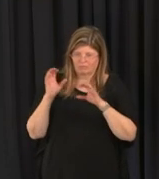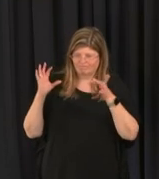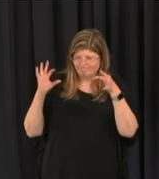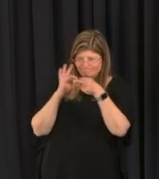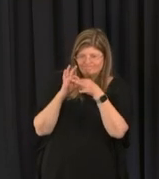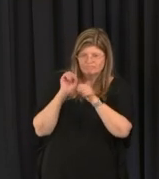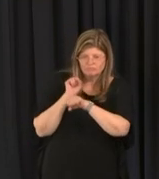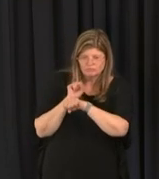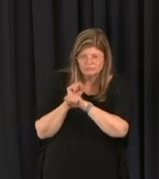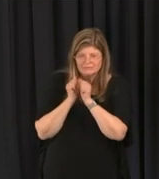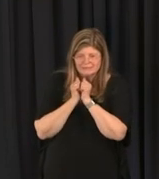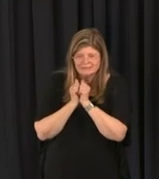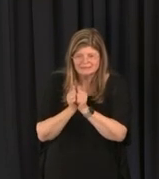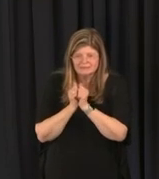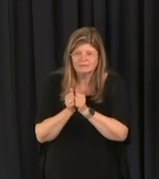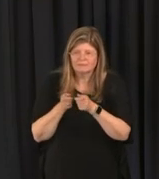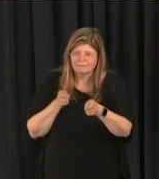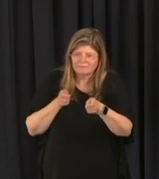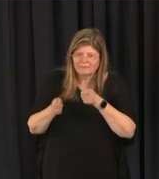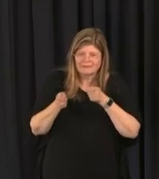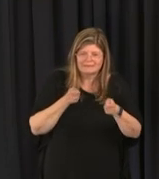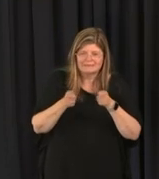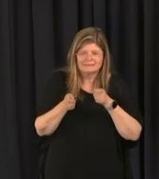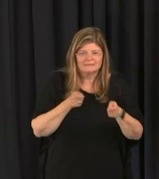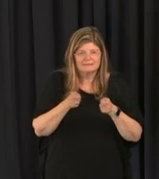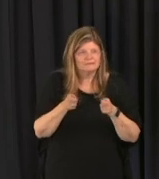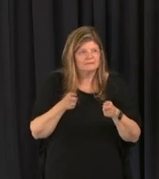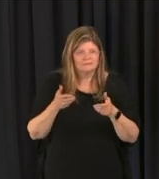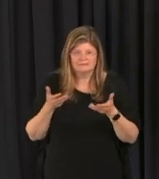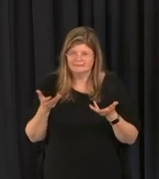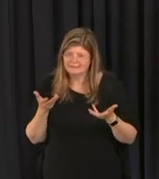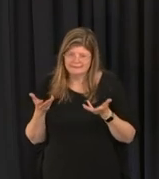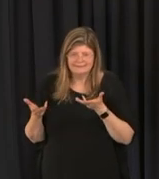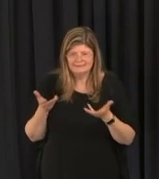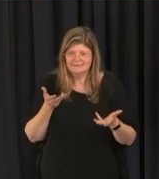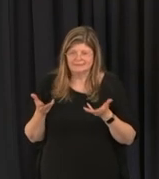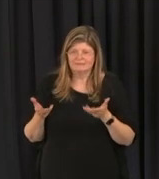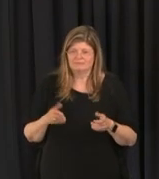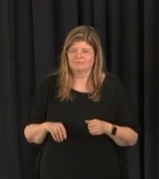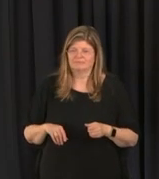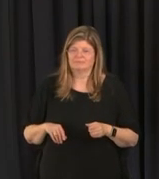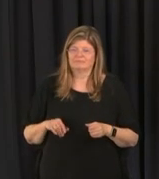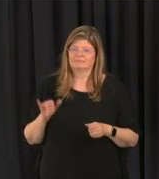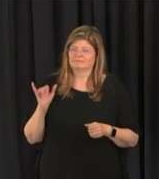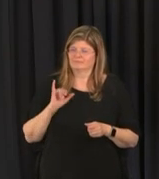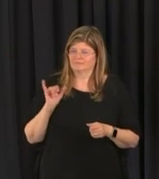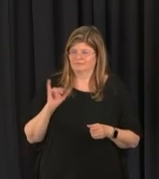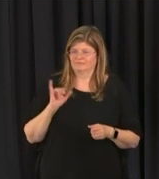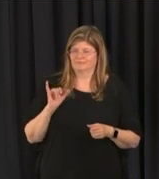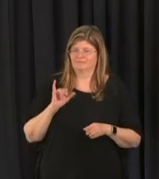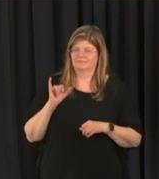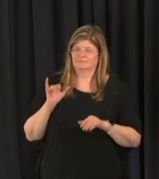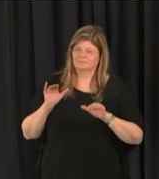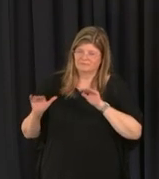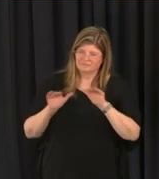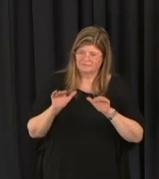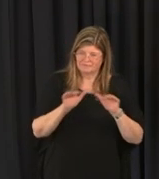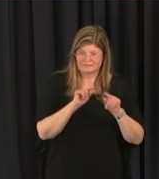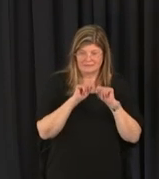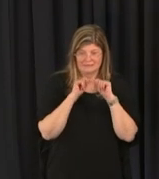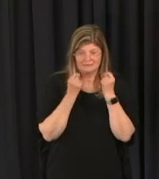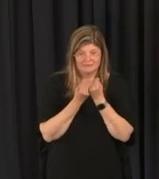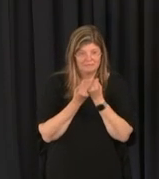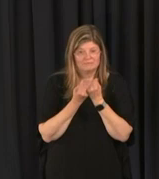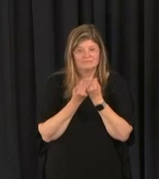together to manage movements there. I've also reminded our